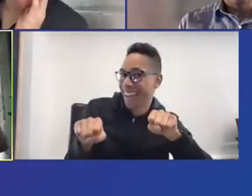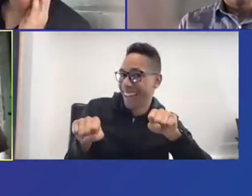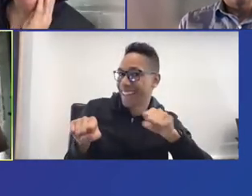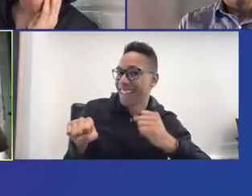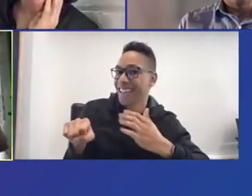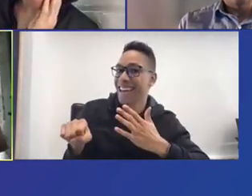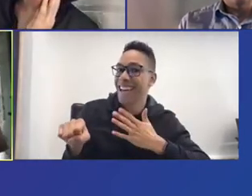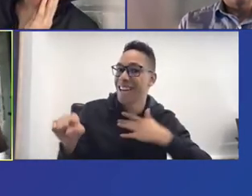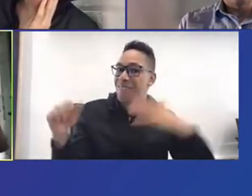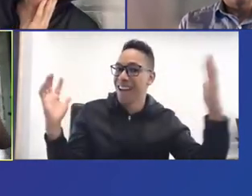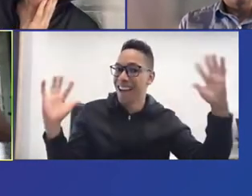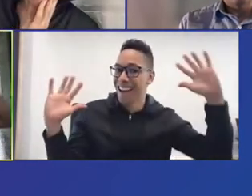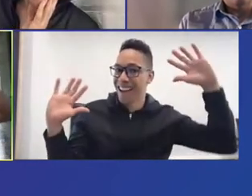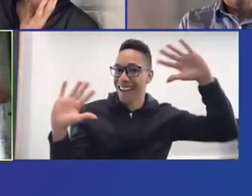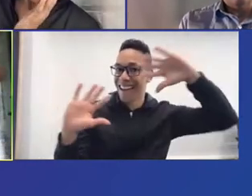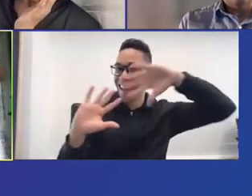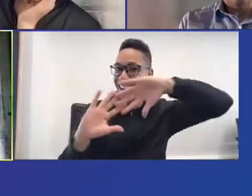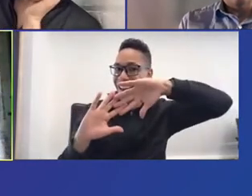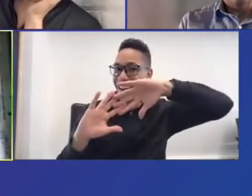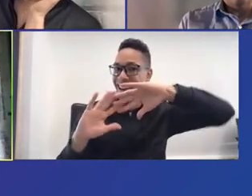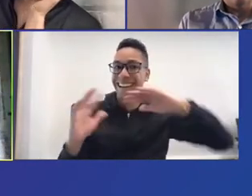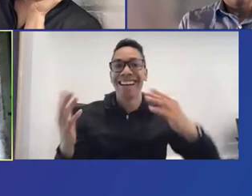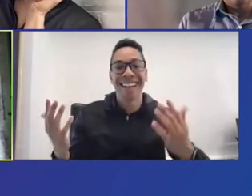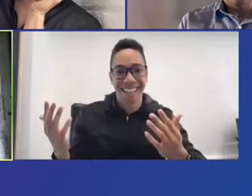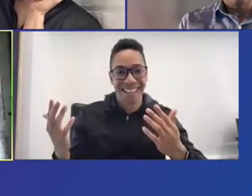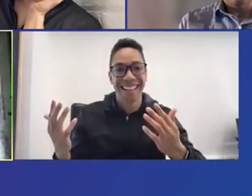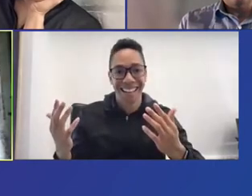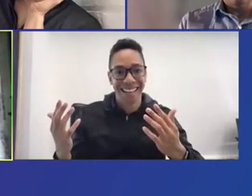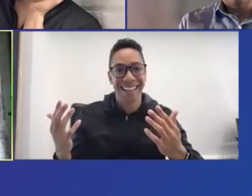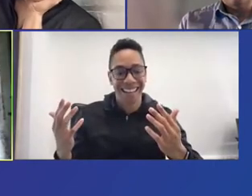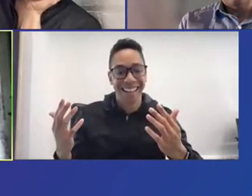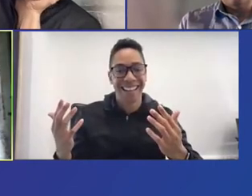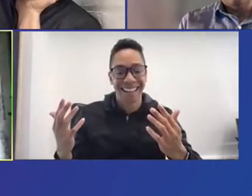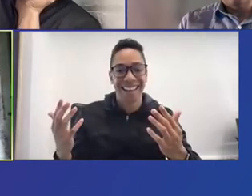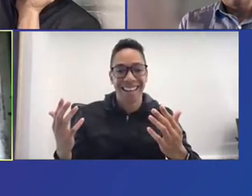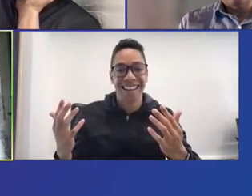head and touch my other hand, that